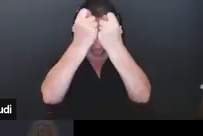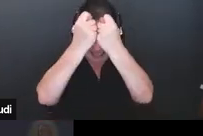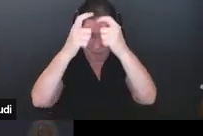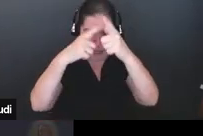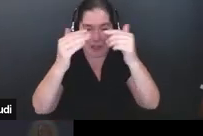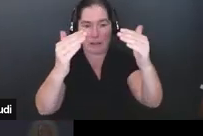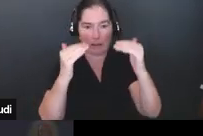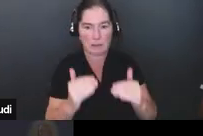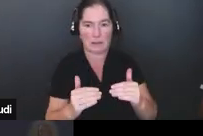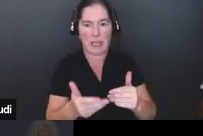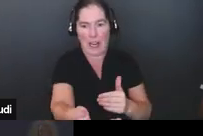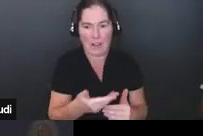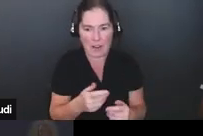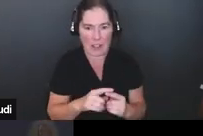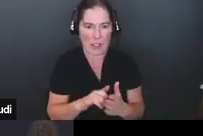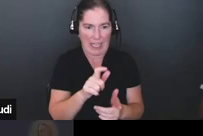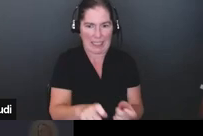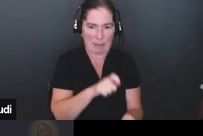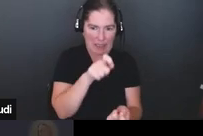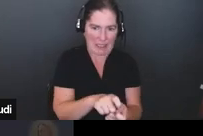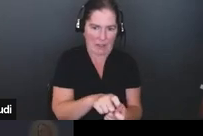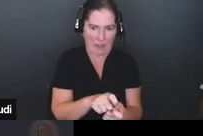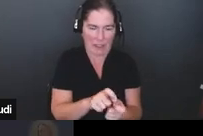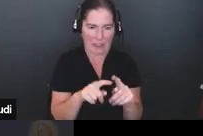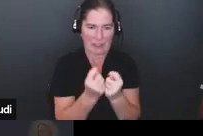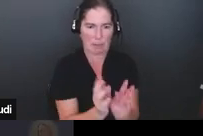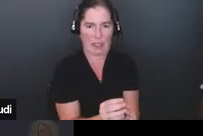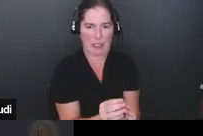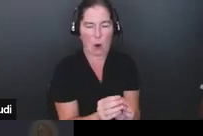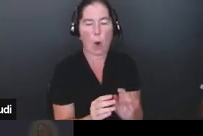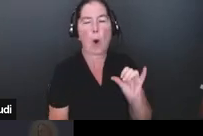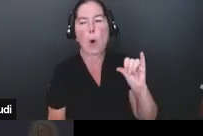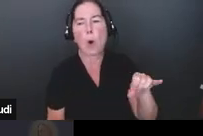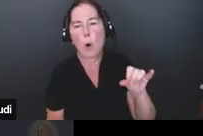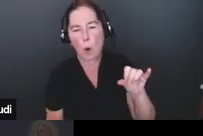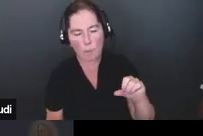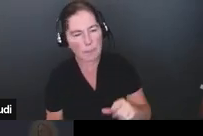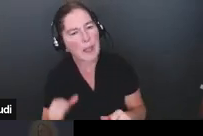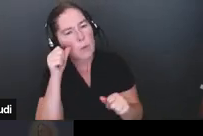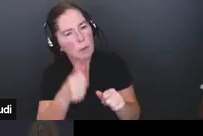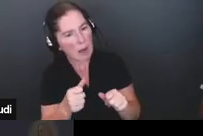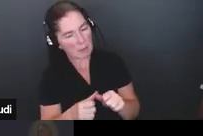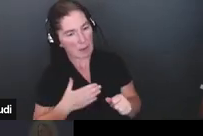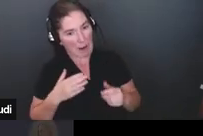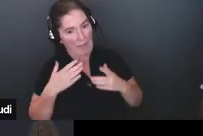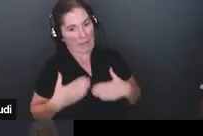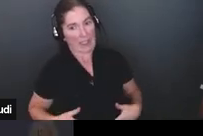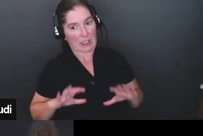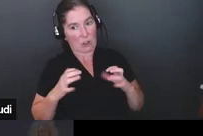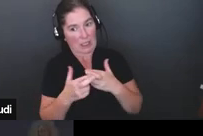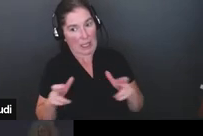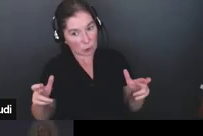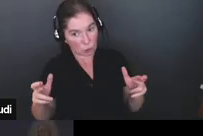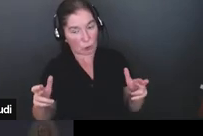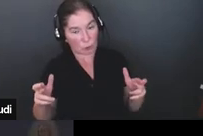and then I can invite you to the special team meeting. When you say that, it reminds me of my physical classroom. When I get my roster,